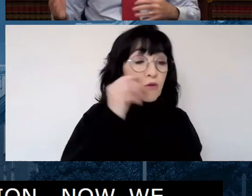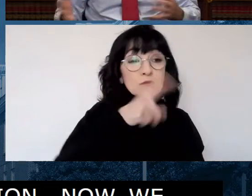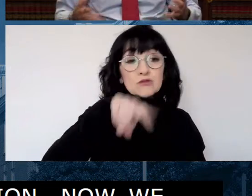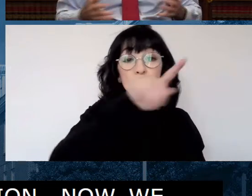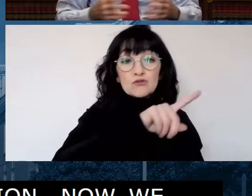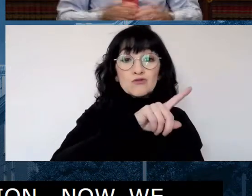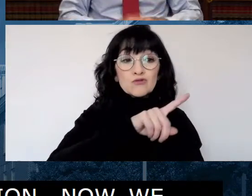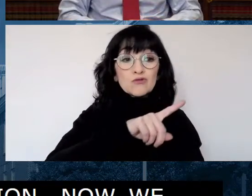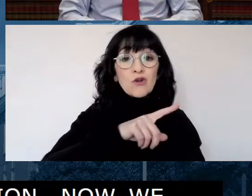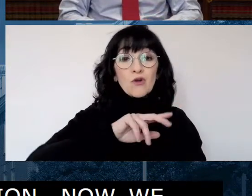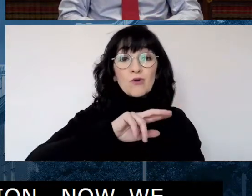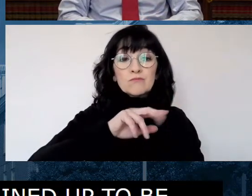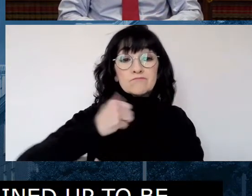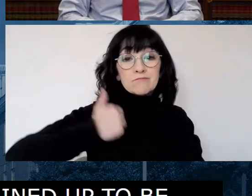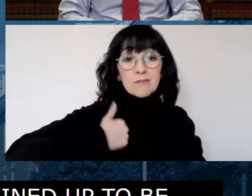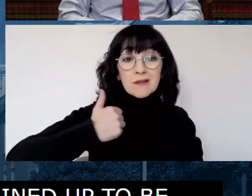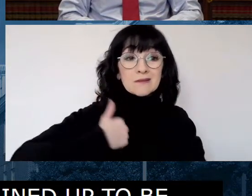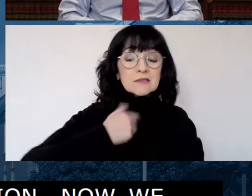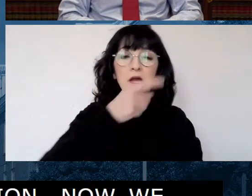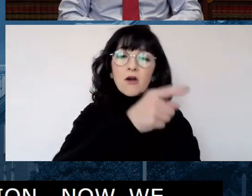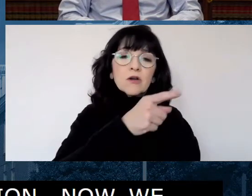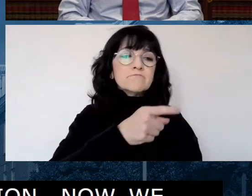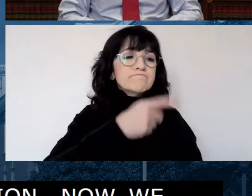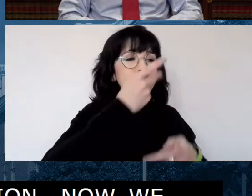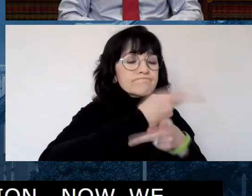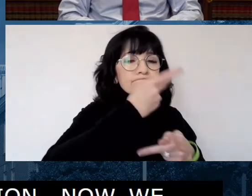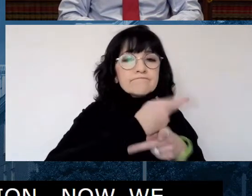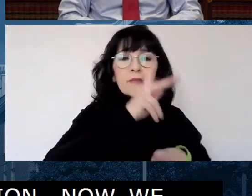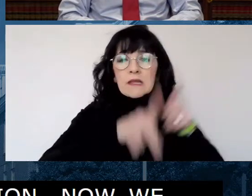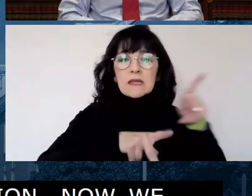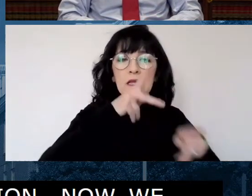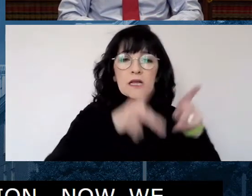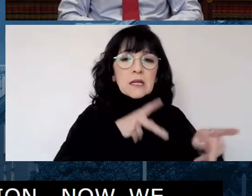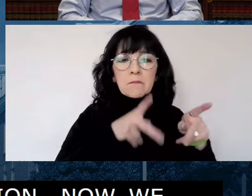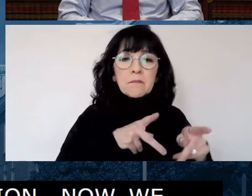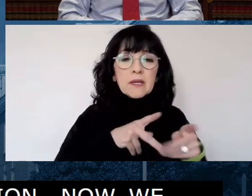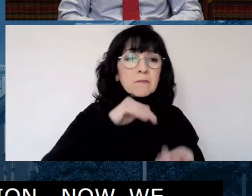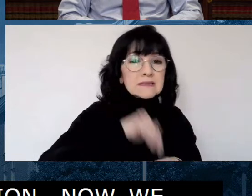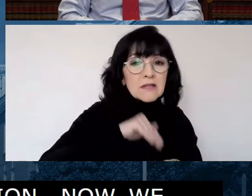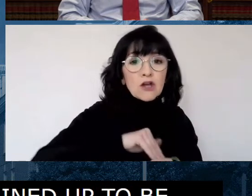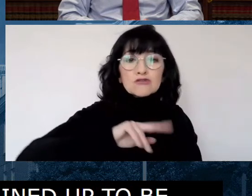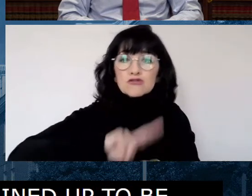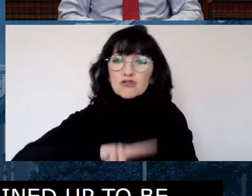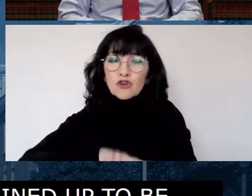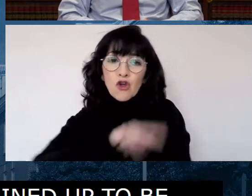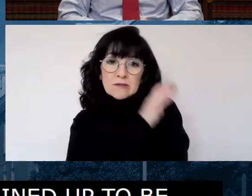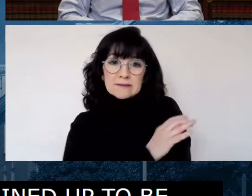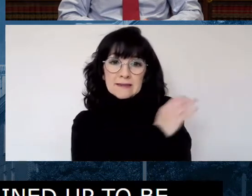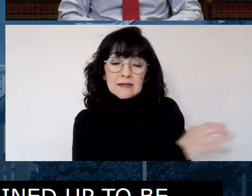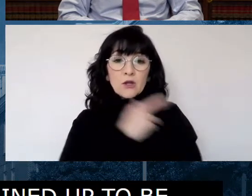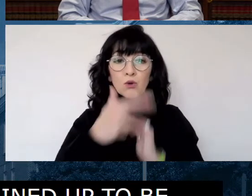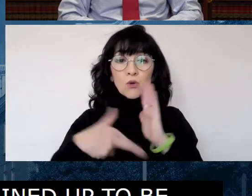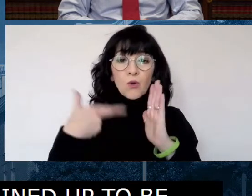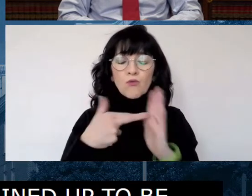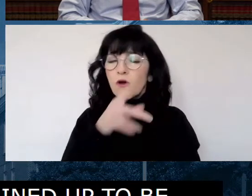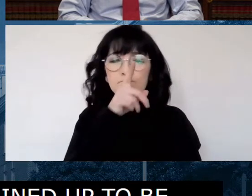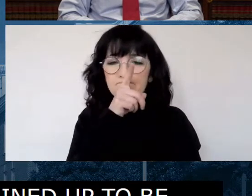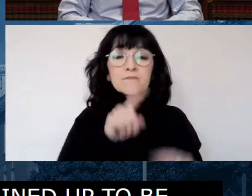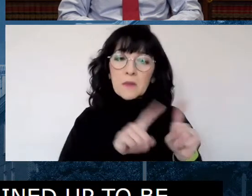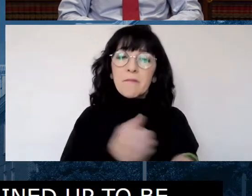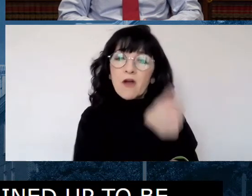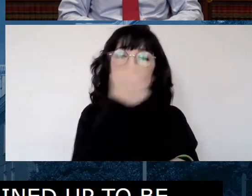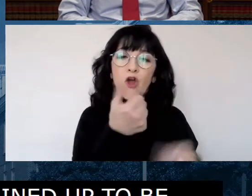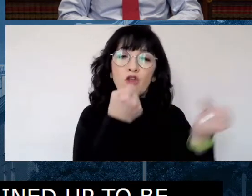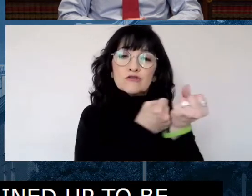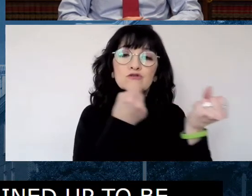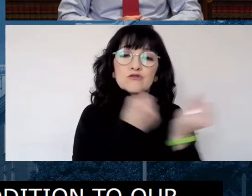Really just been a welcome addition to our hospitals, which over the last several weeks since the New Year surge in positive